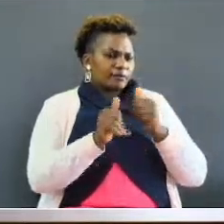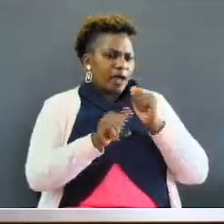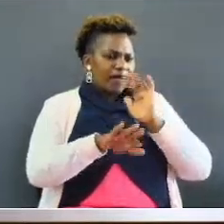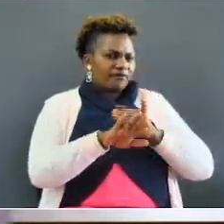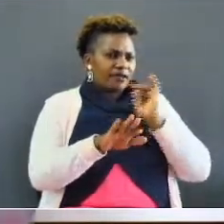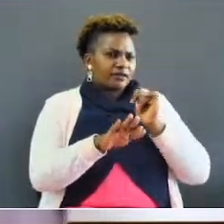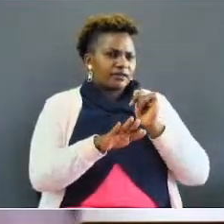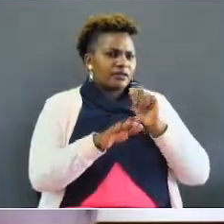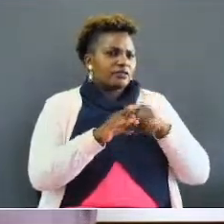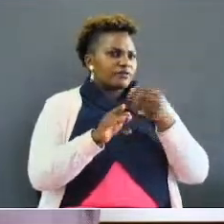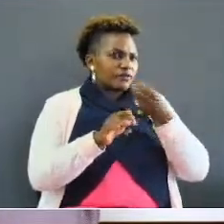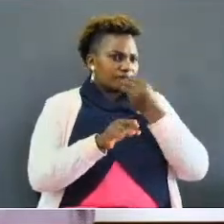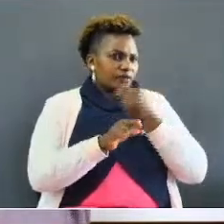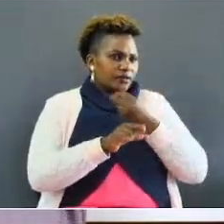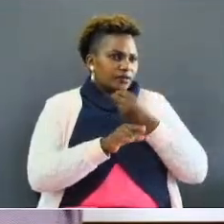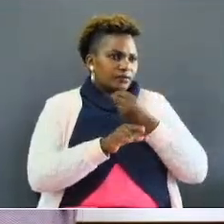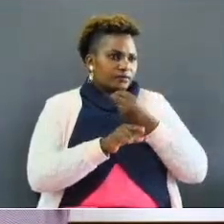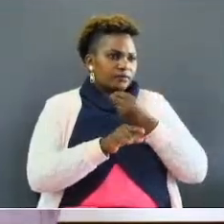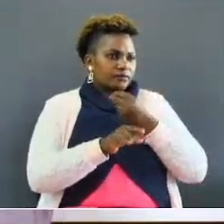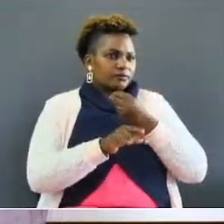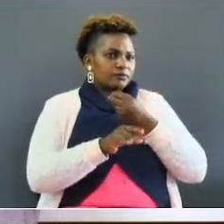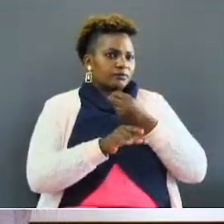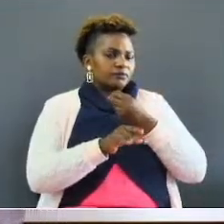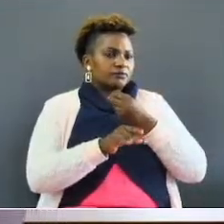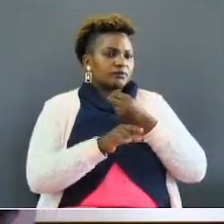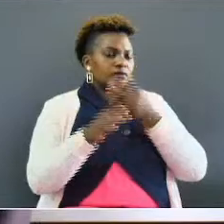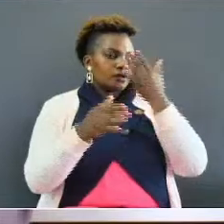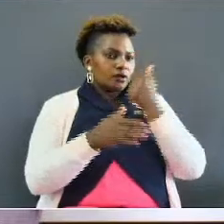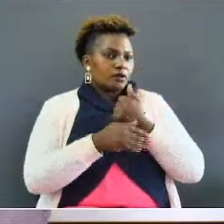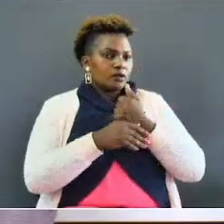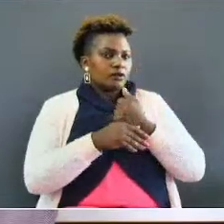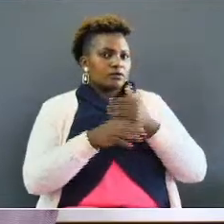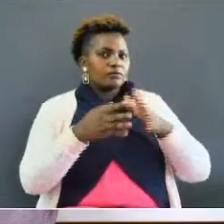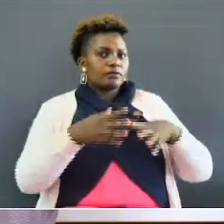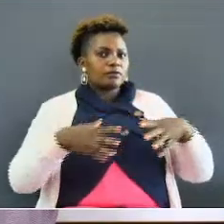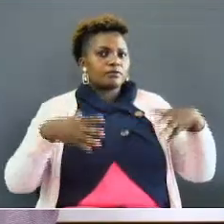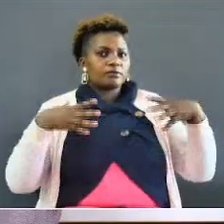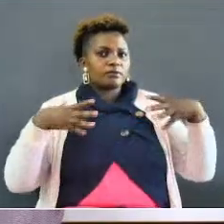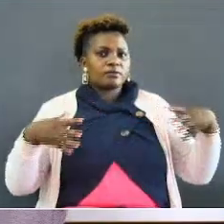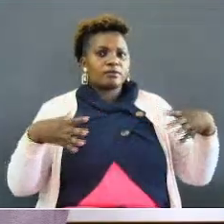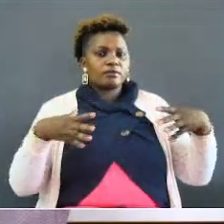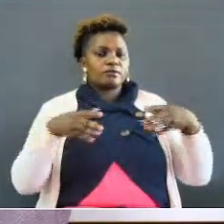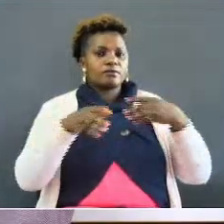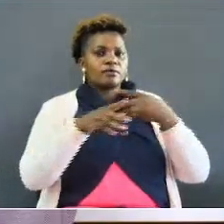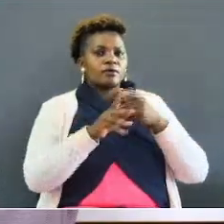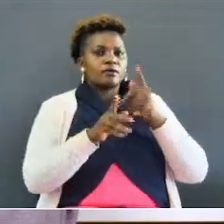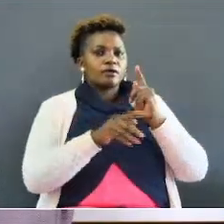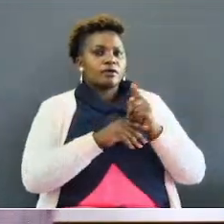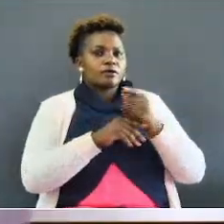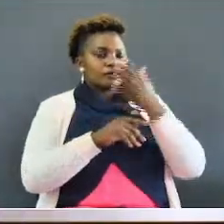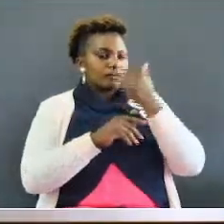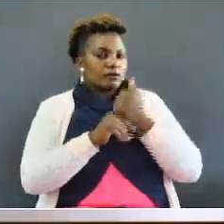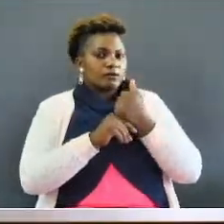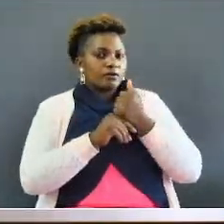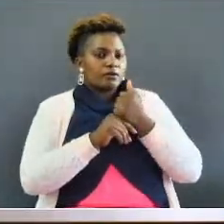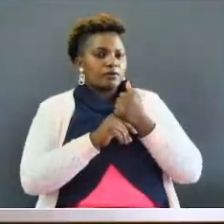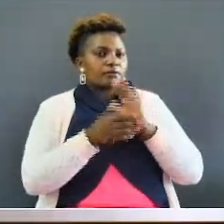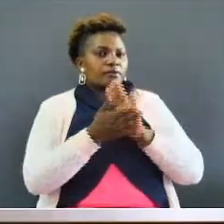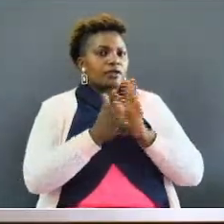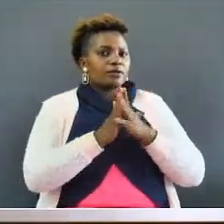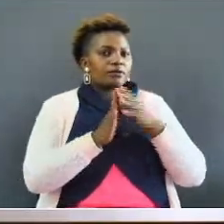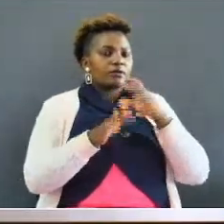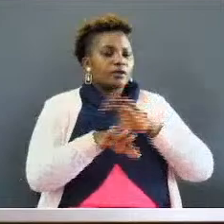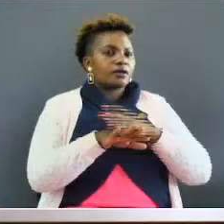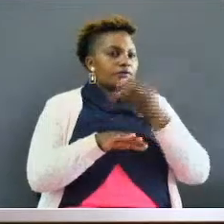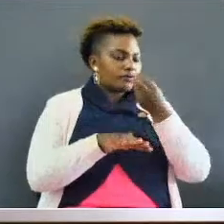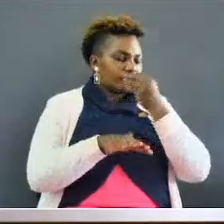Everything, even food that you eat has side effects. That's where you get obesity from the food. That's where you get diabetes from the food that